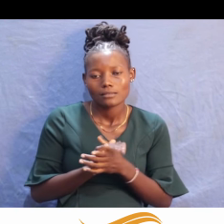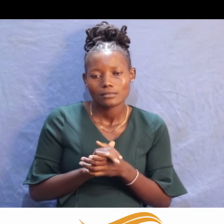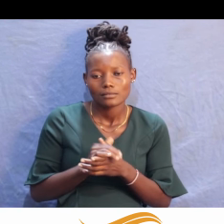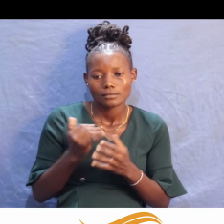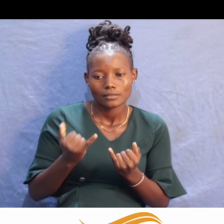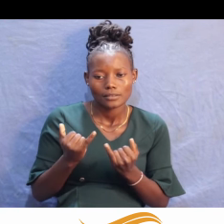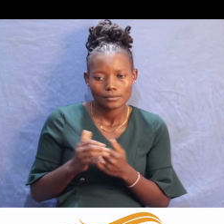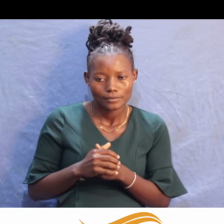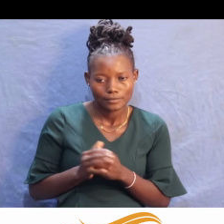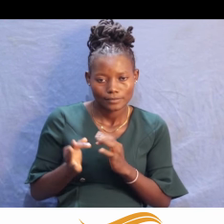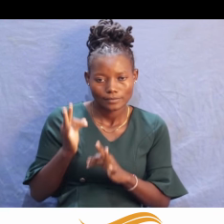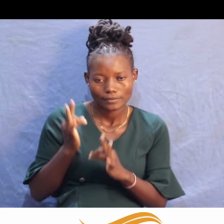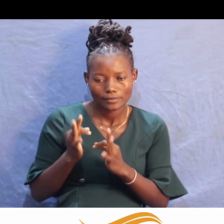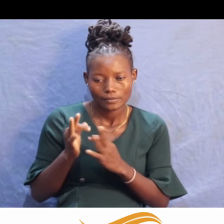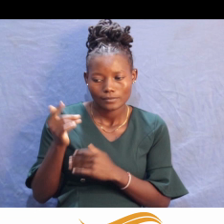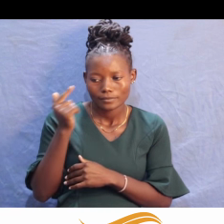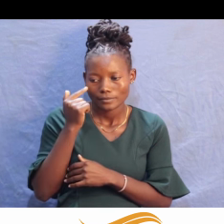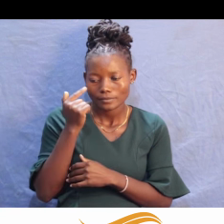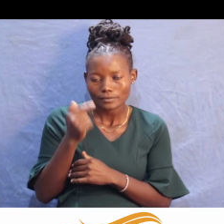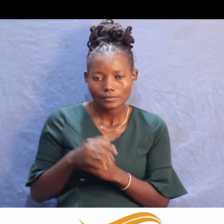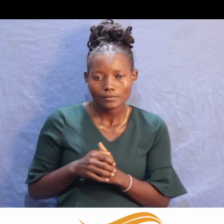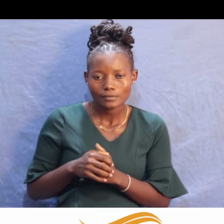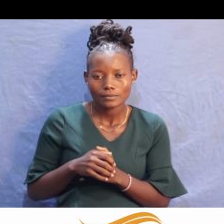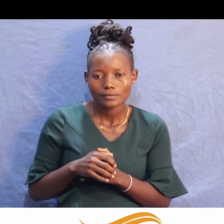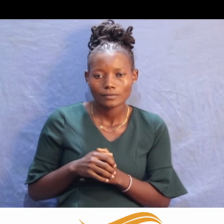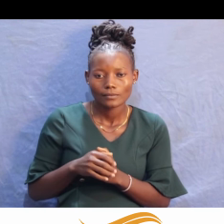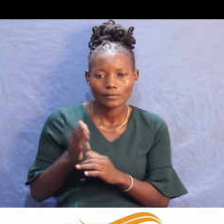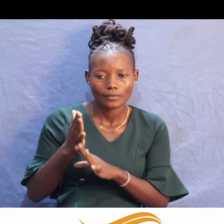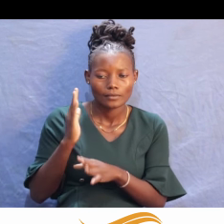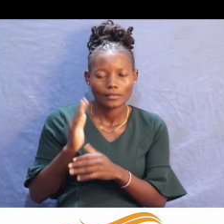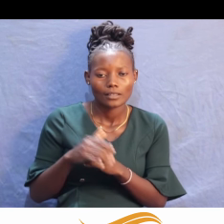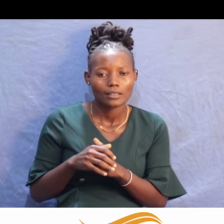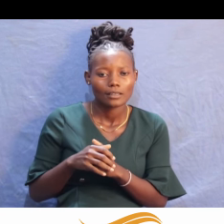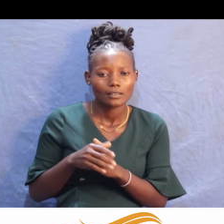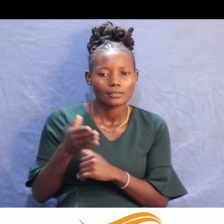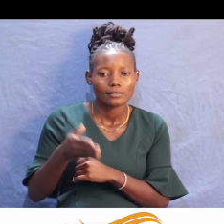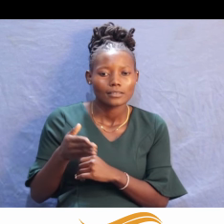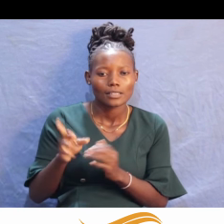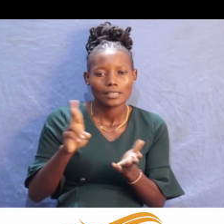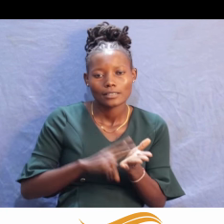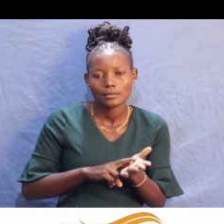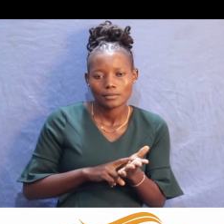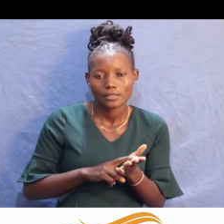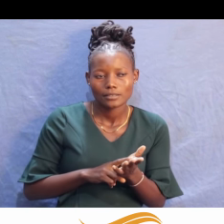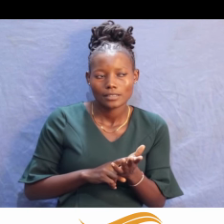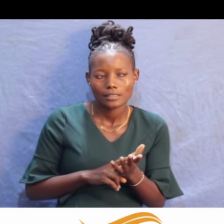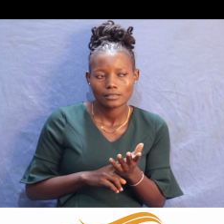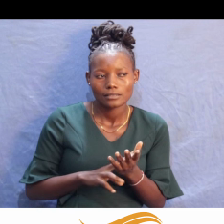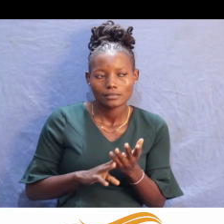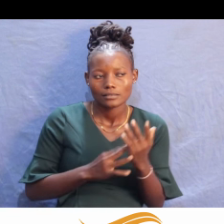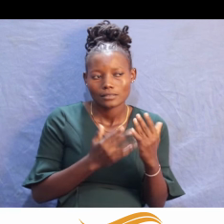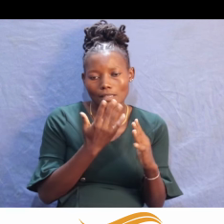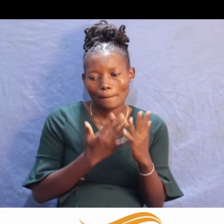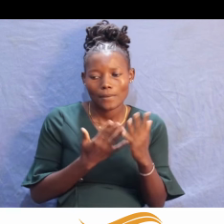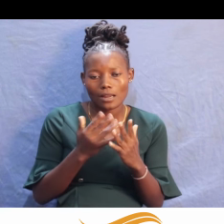So if we look at, excuse me, the Q over here represents the amount of blood that the heart